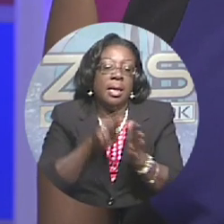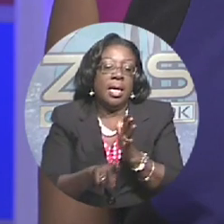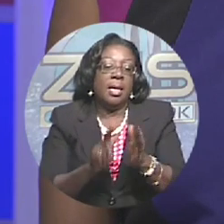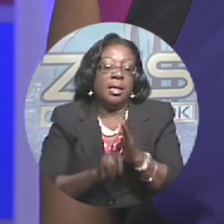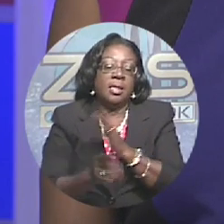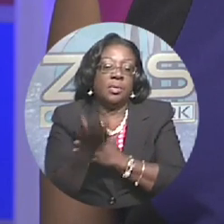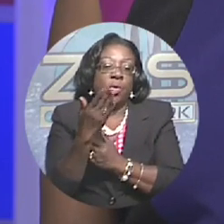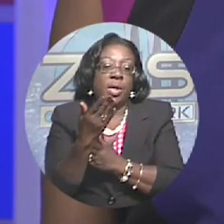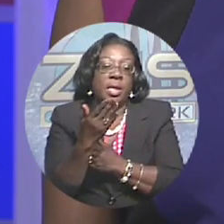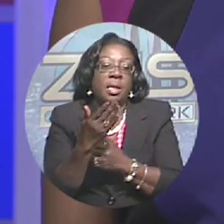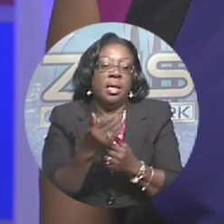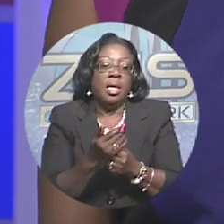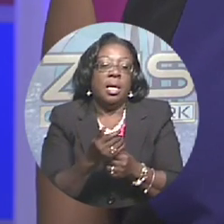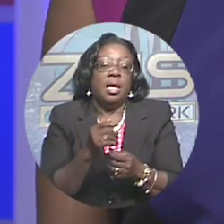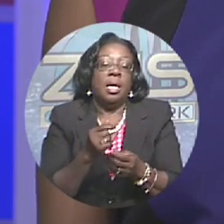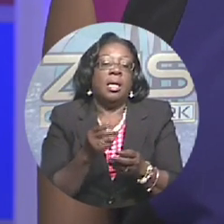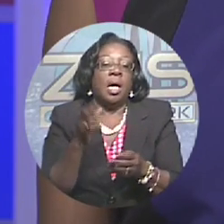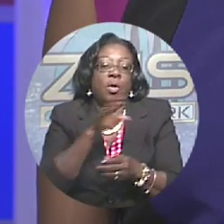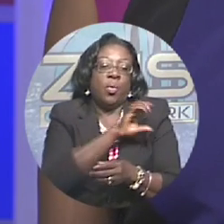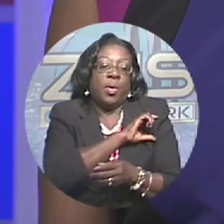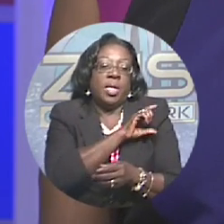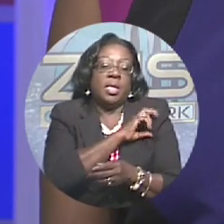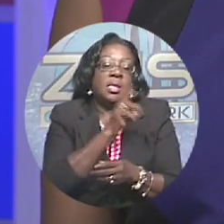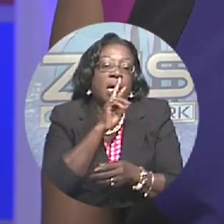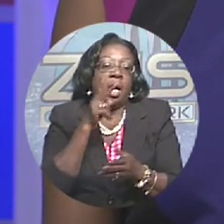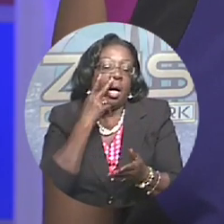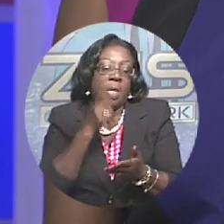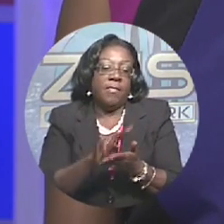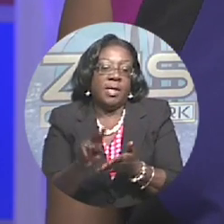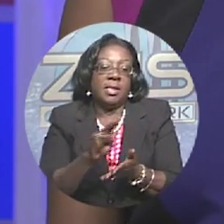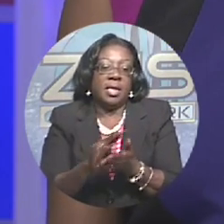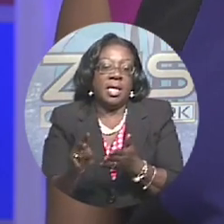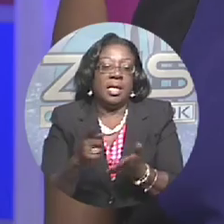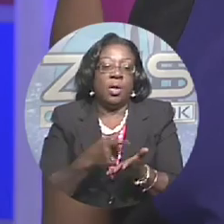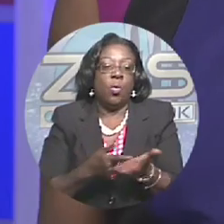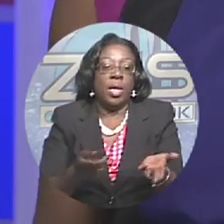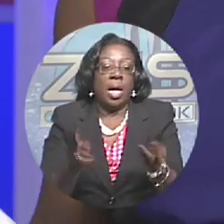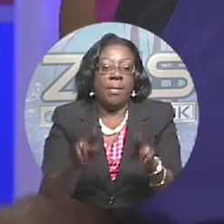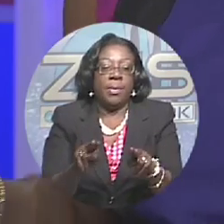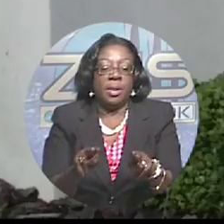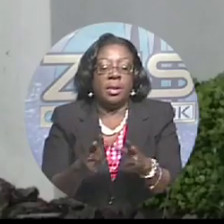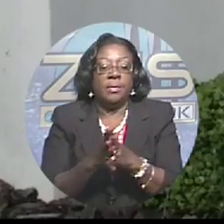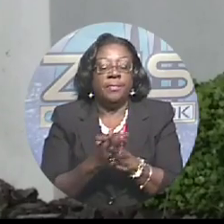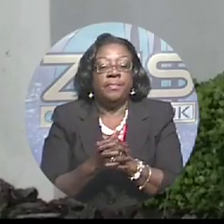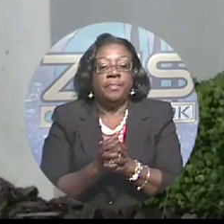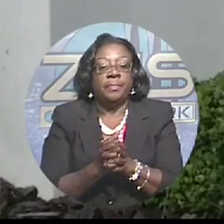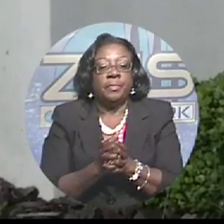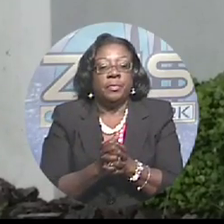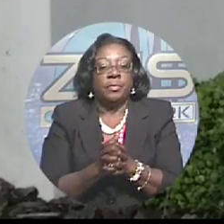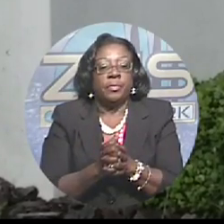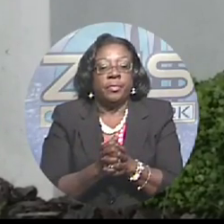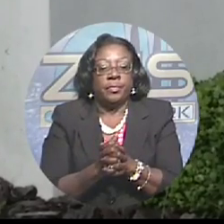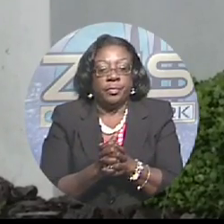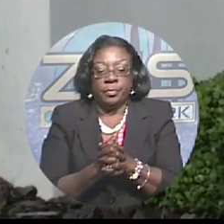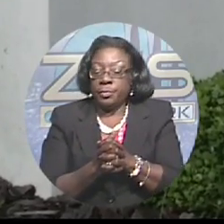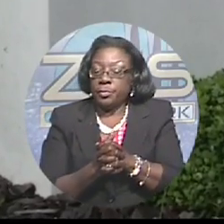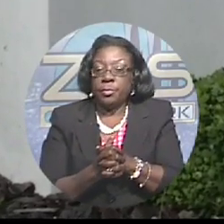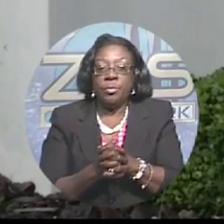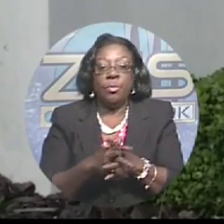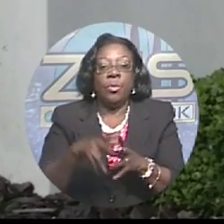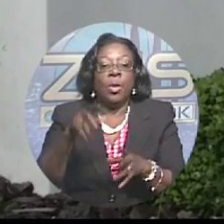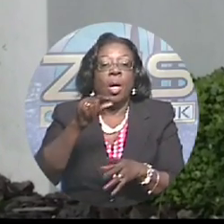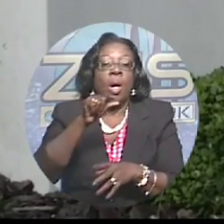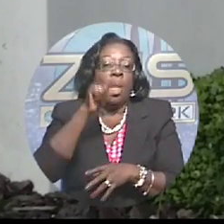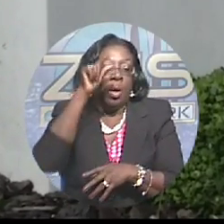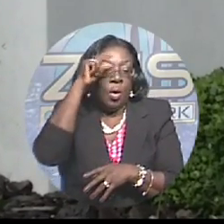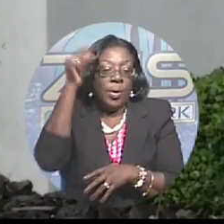the circumstances surrounding his death. That story from Janae Noel Ferguson. Quincy Todd was walking on his